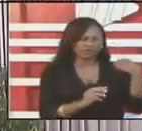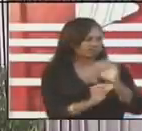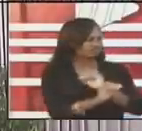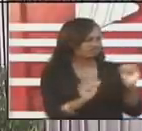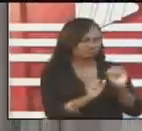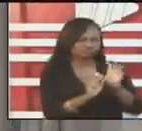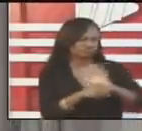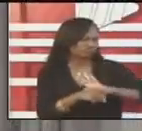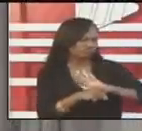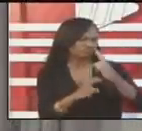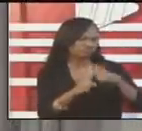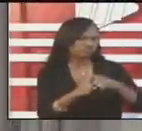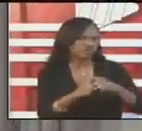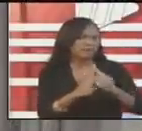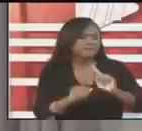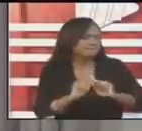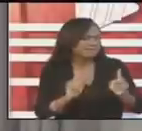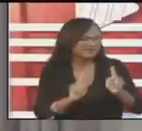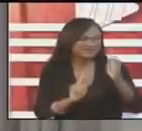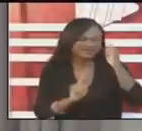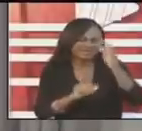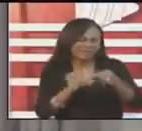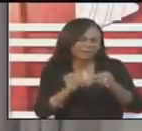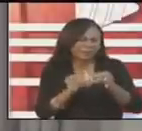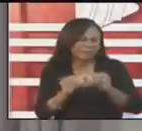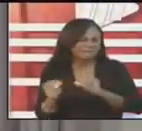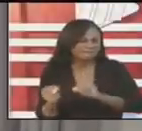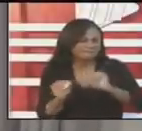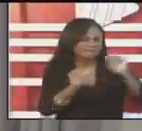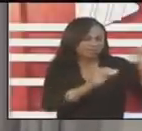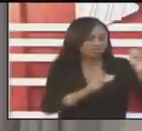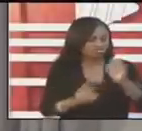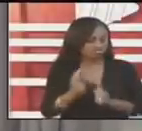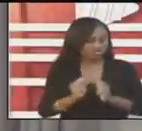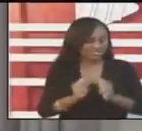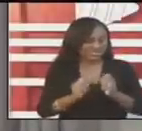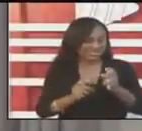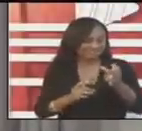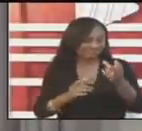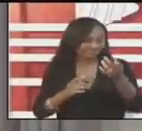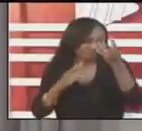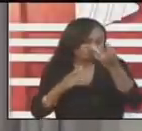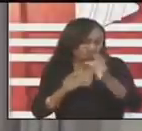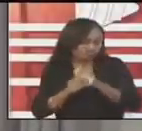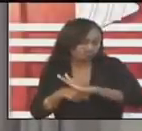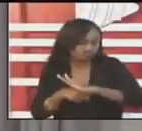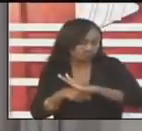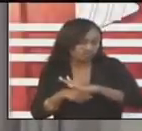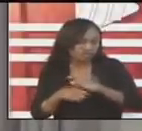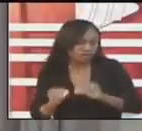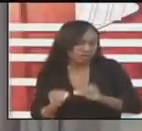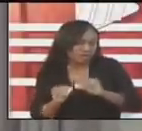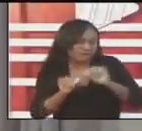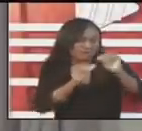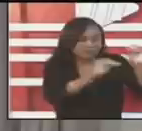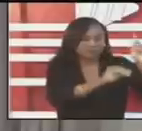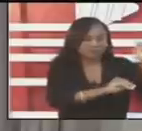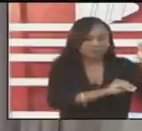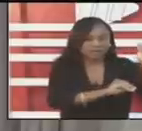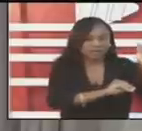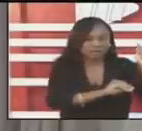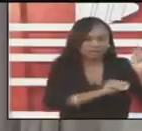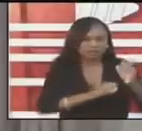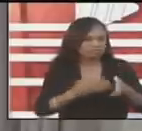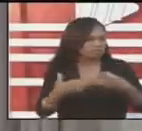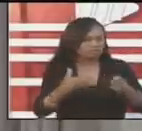of moving patients from Trinidad and Tobago, the actual physical movement, whether it's by air or by sea, will then